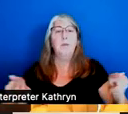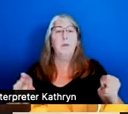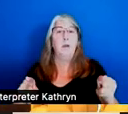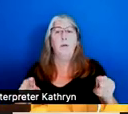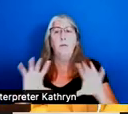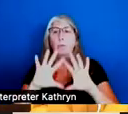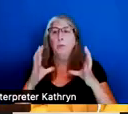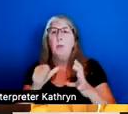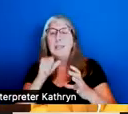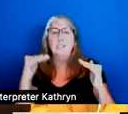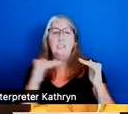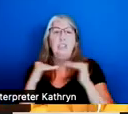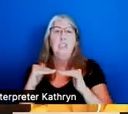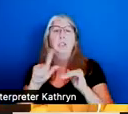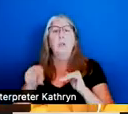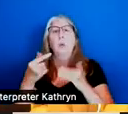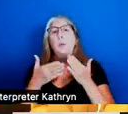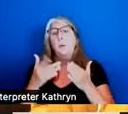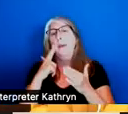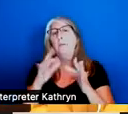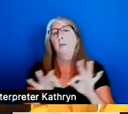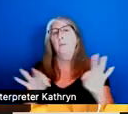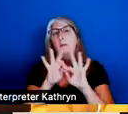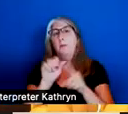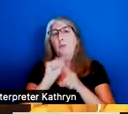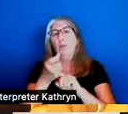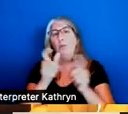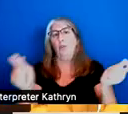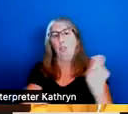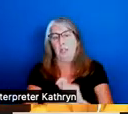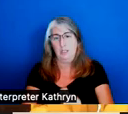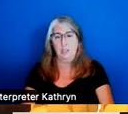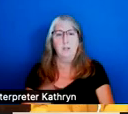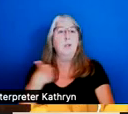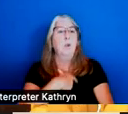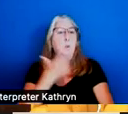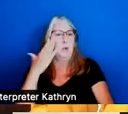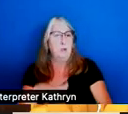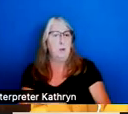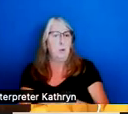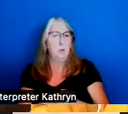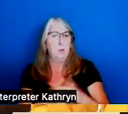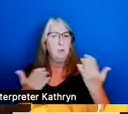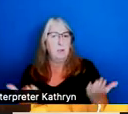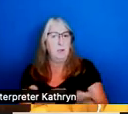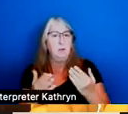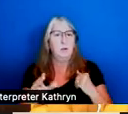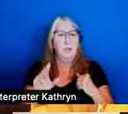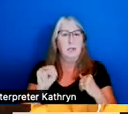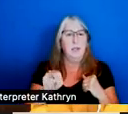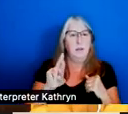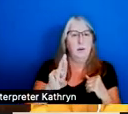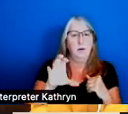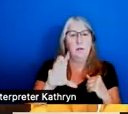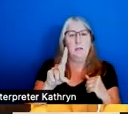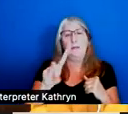the only way to bring about meaningful social change. We know at NRCDV that domestic violence is